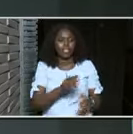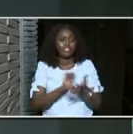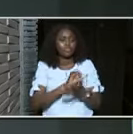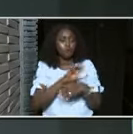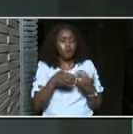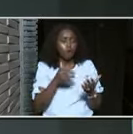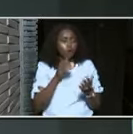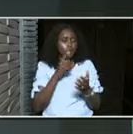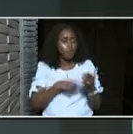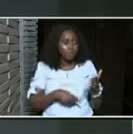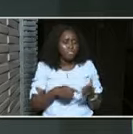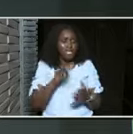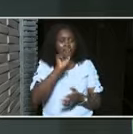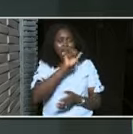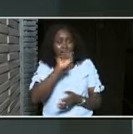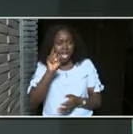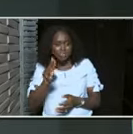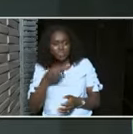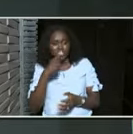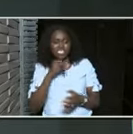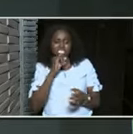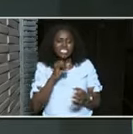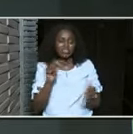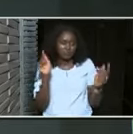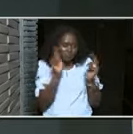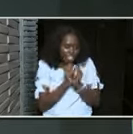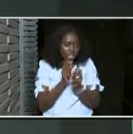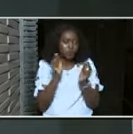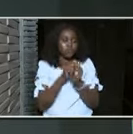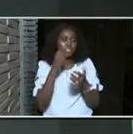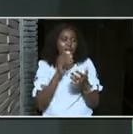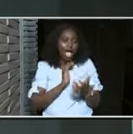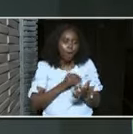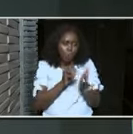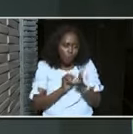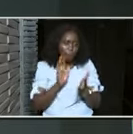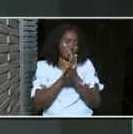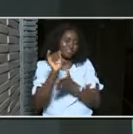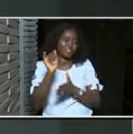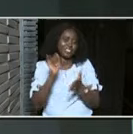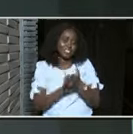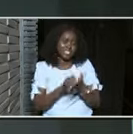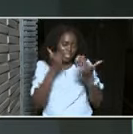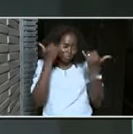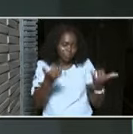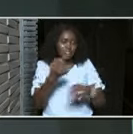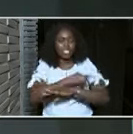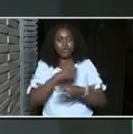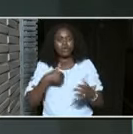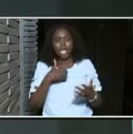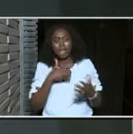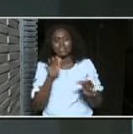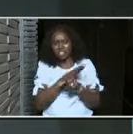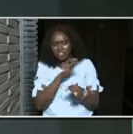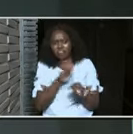was saying is in line with also our belief that as at today, we have enough universities